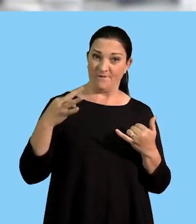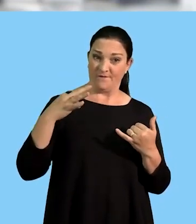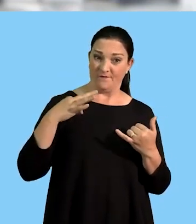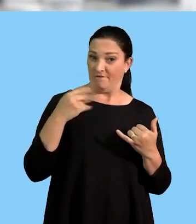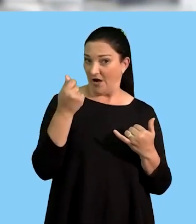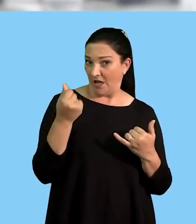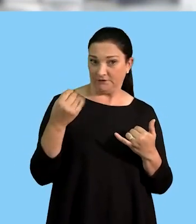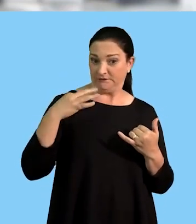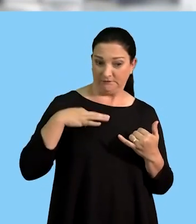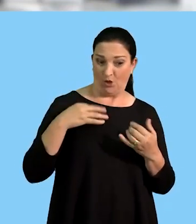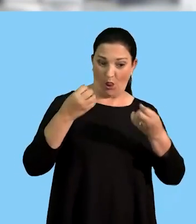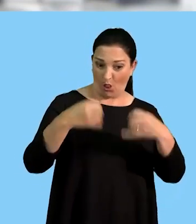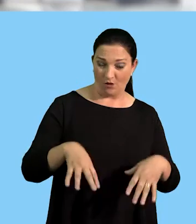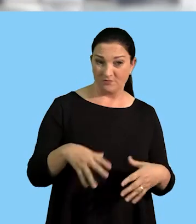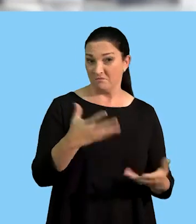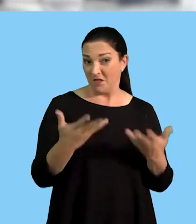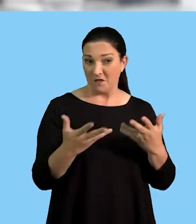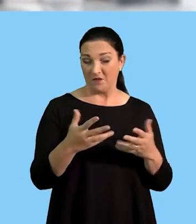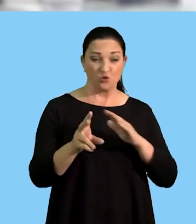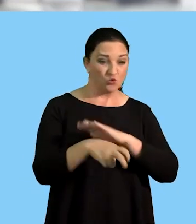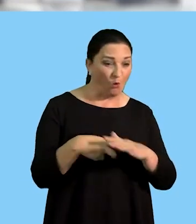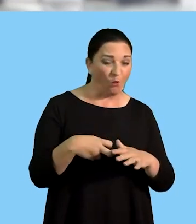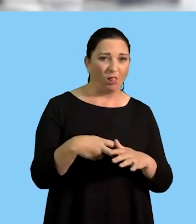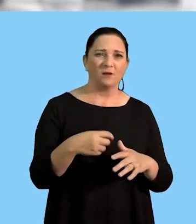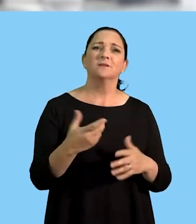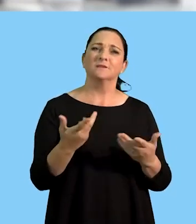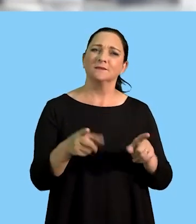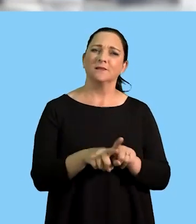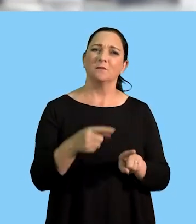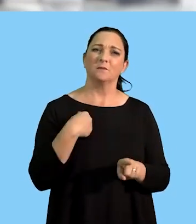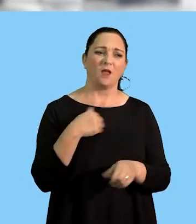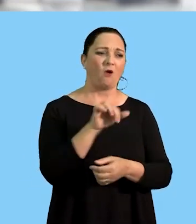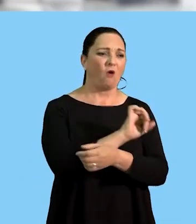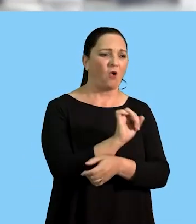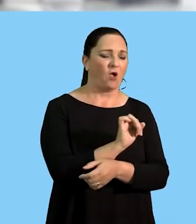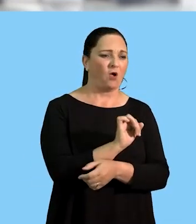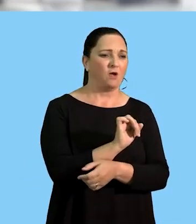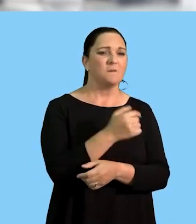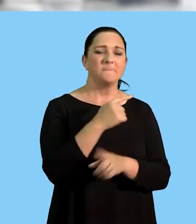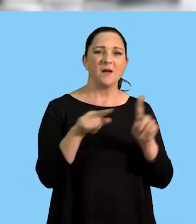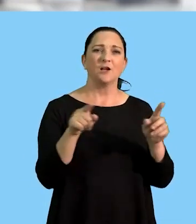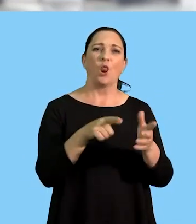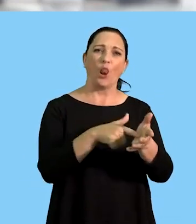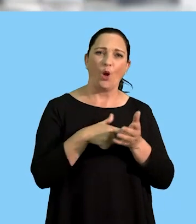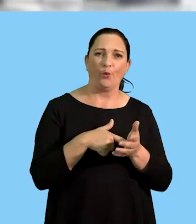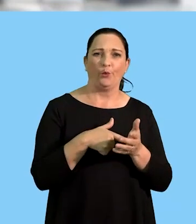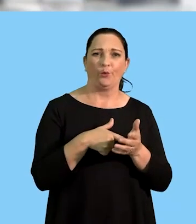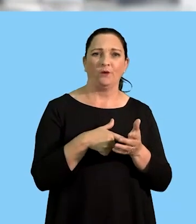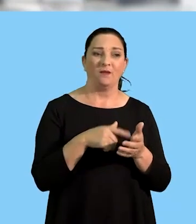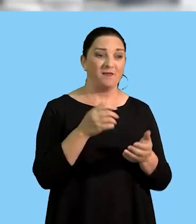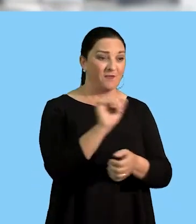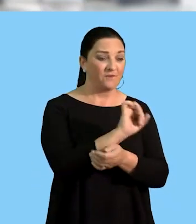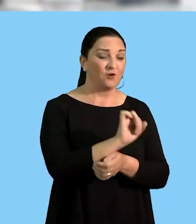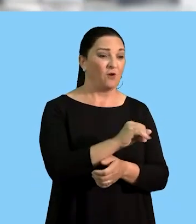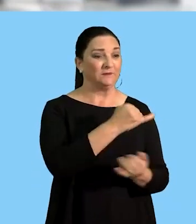should it be stolen. So that is why you are interested, to say, I bought the car using a loan. So should the car be stolen, I